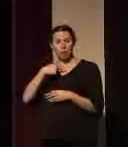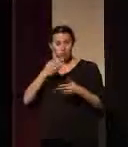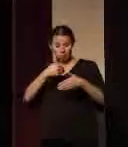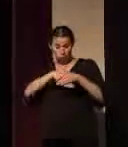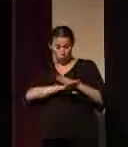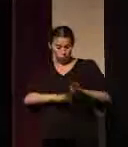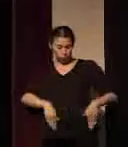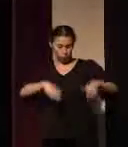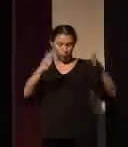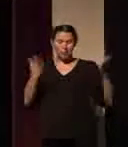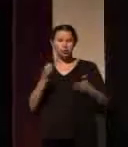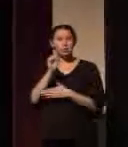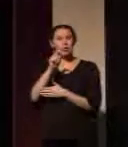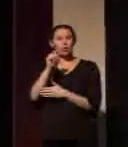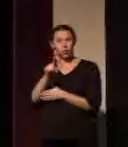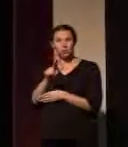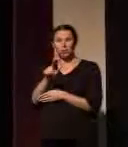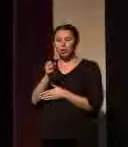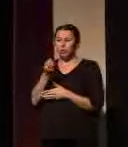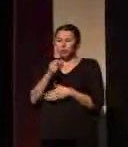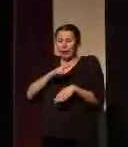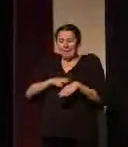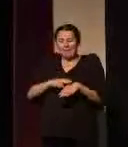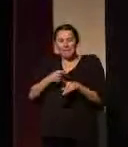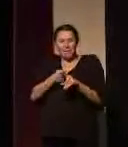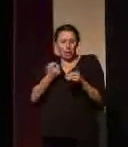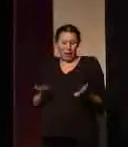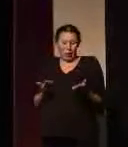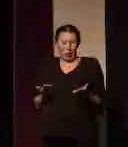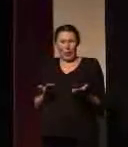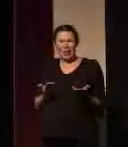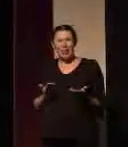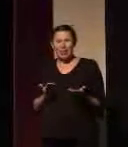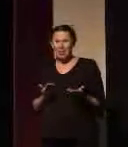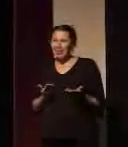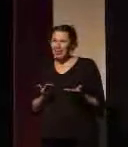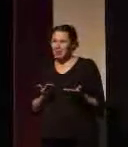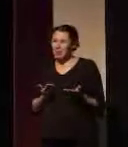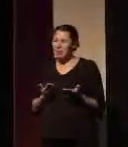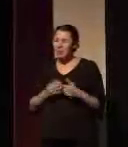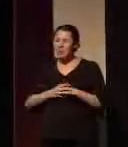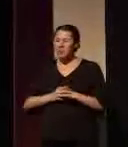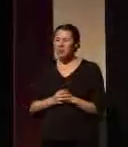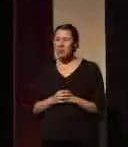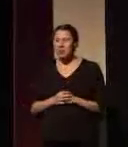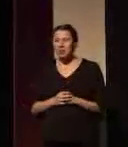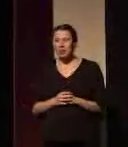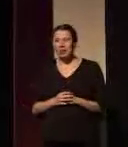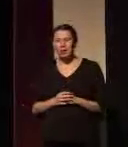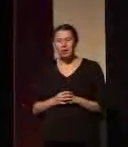so I'm an Aborigine from this area, actually. So,